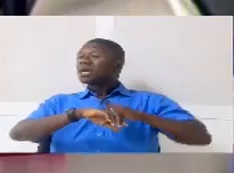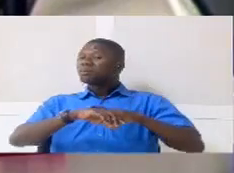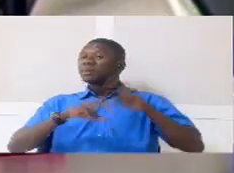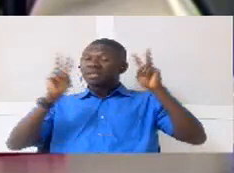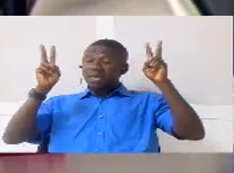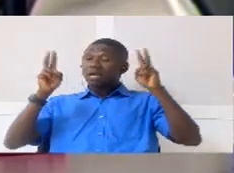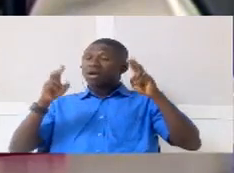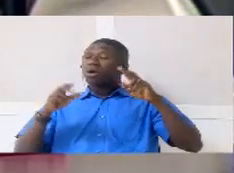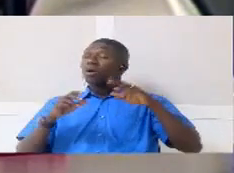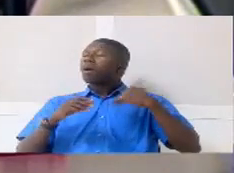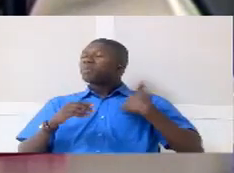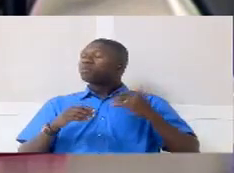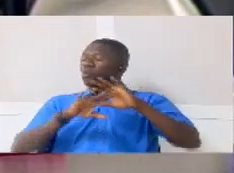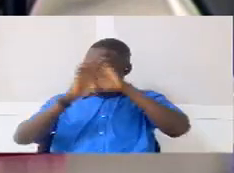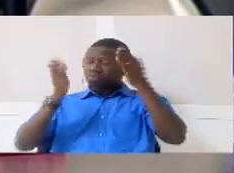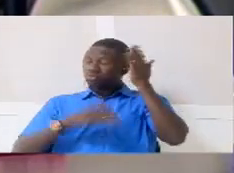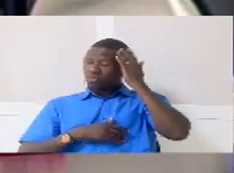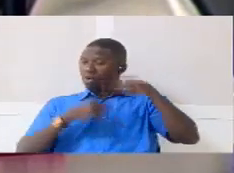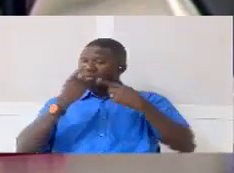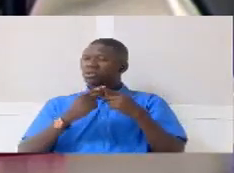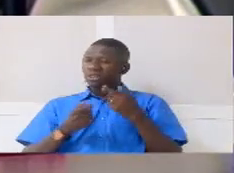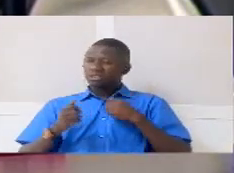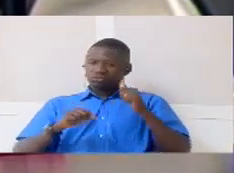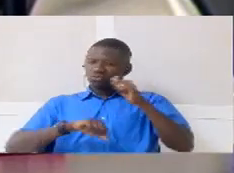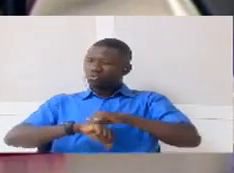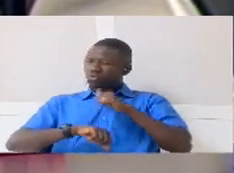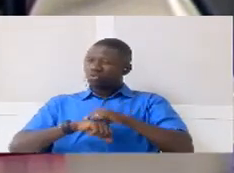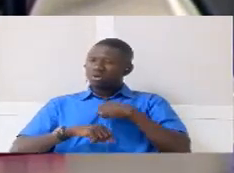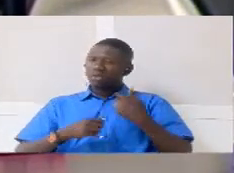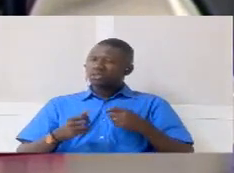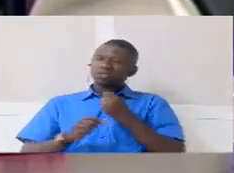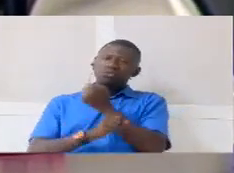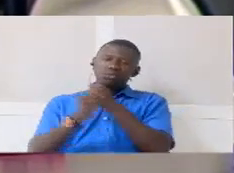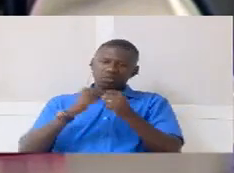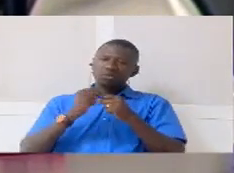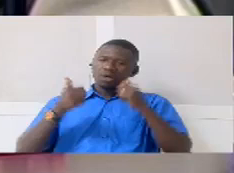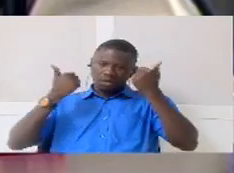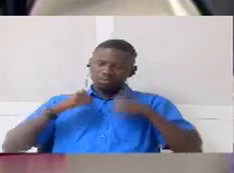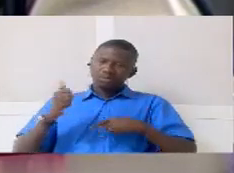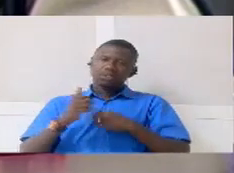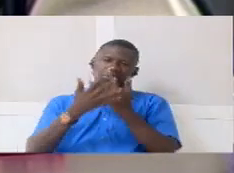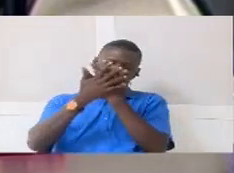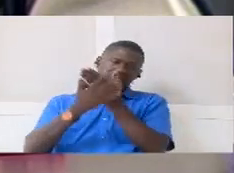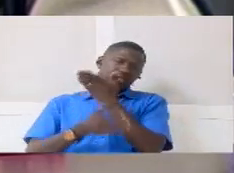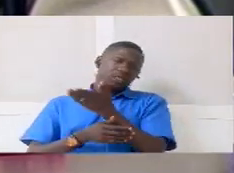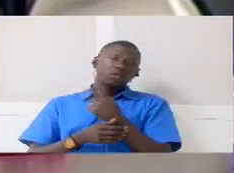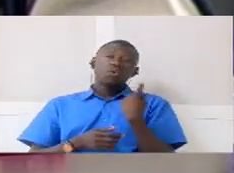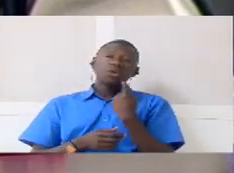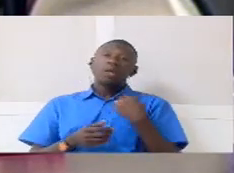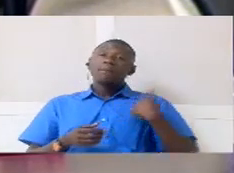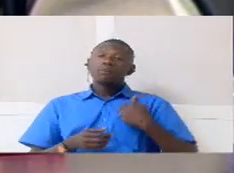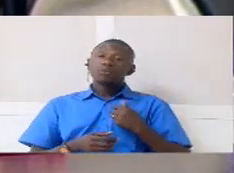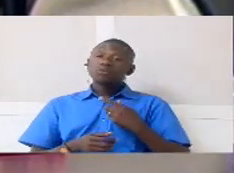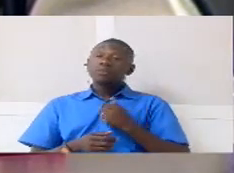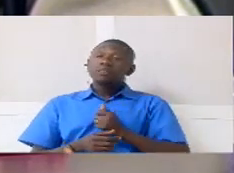lonko, hanijan nimman sakundaye falling. Ninkolu dolu wanyar telewotumo, amuntale mole mang akodia munun jamela wato